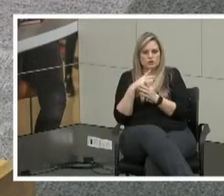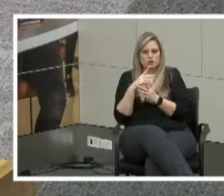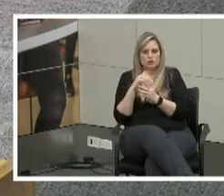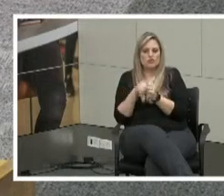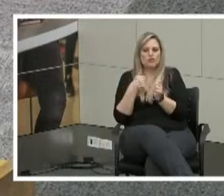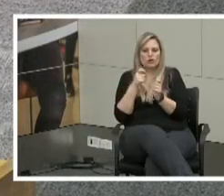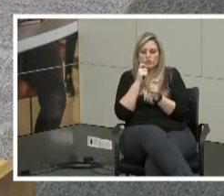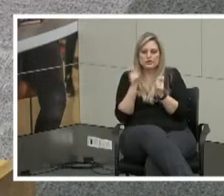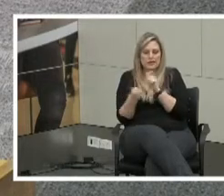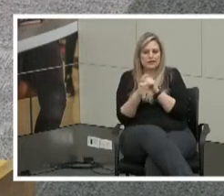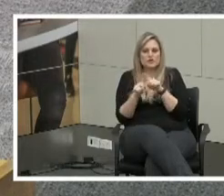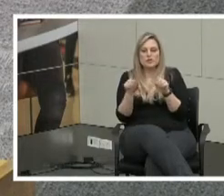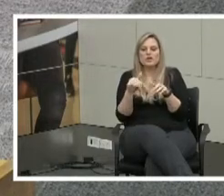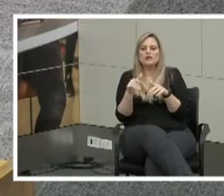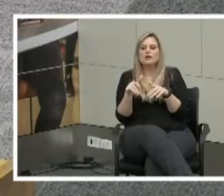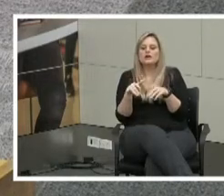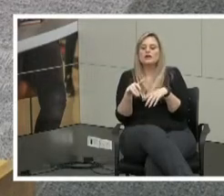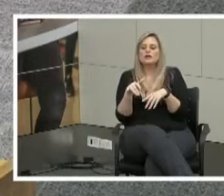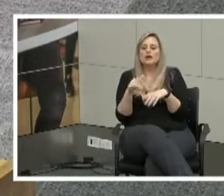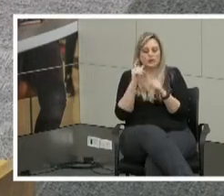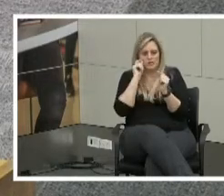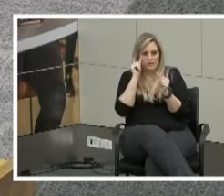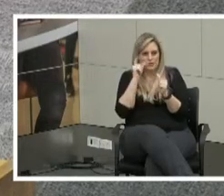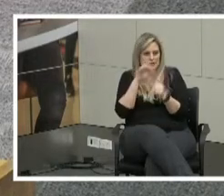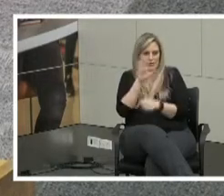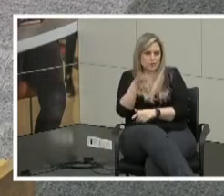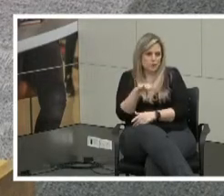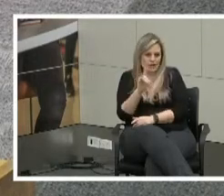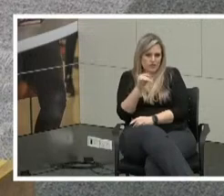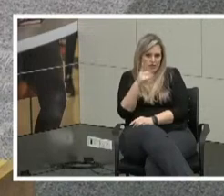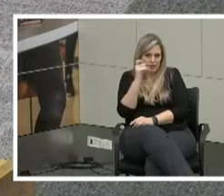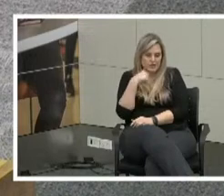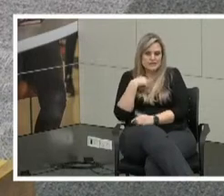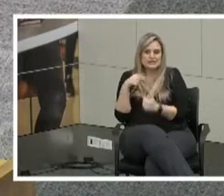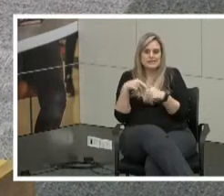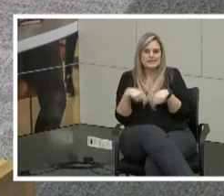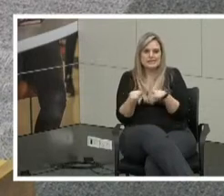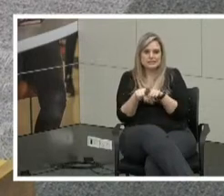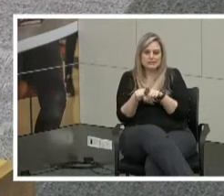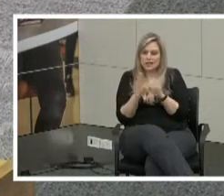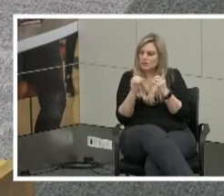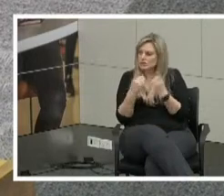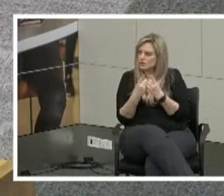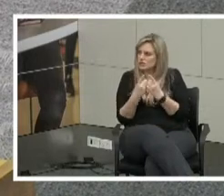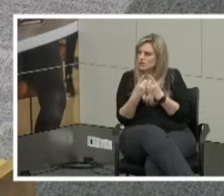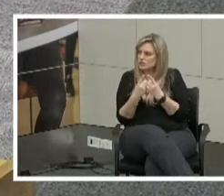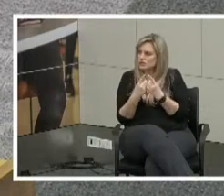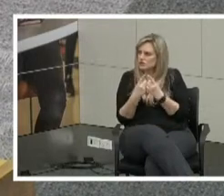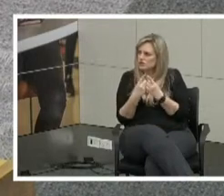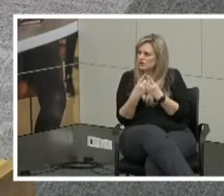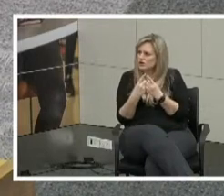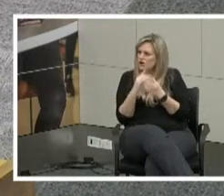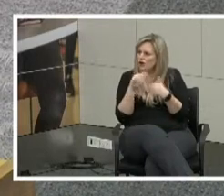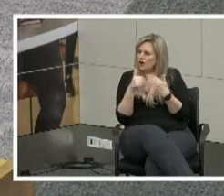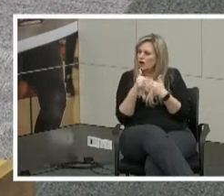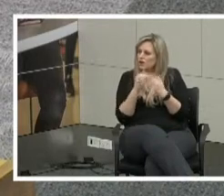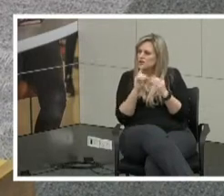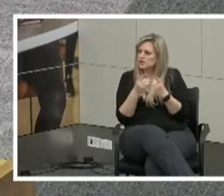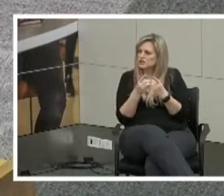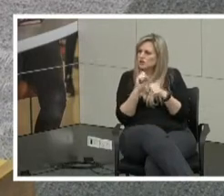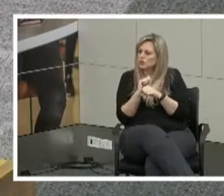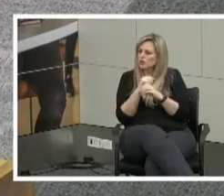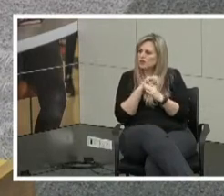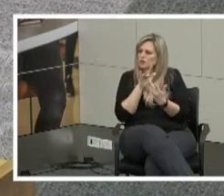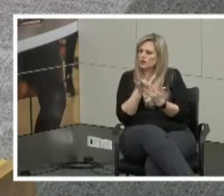retaliation however it was not a surprise at all that you never did as this was the same disregard I received from All District employees I reached out